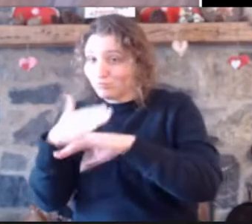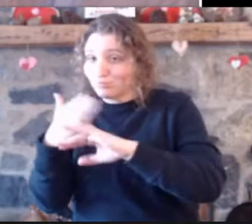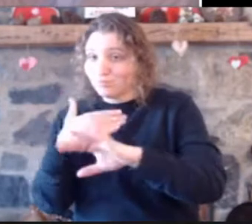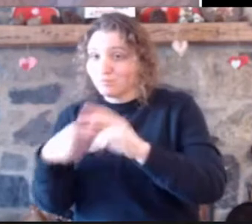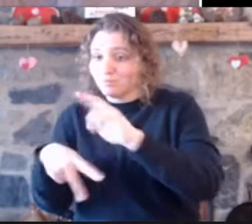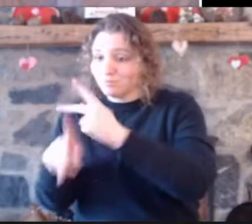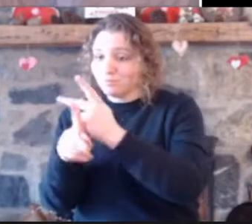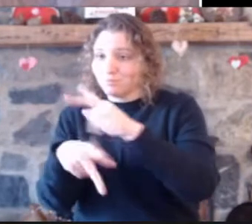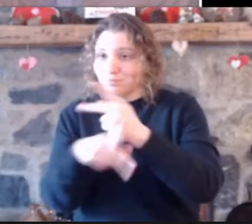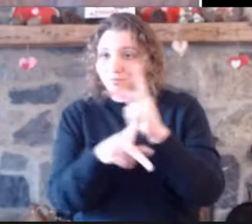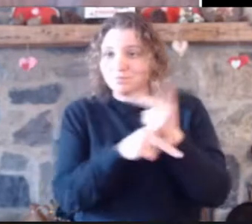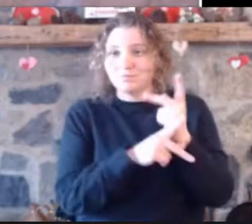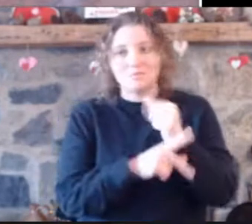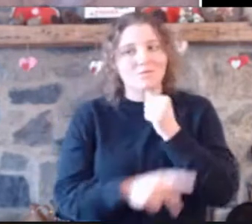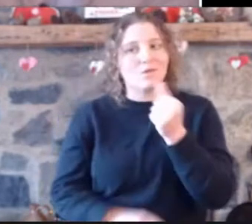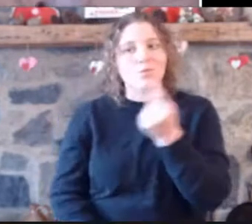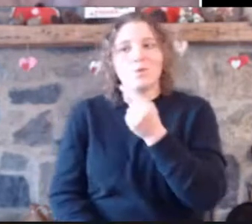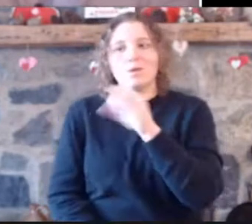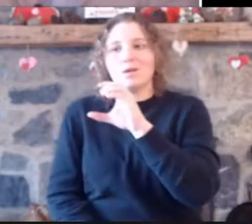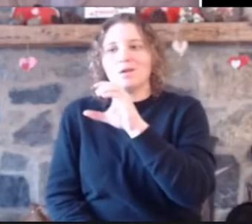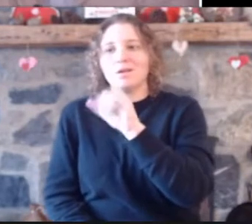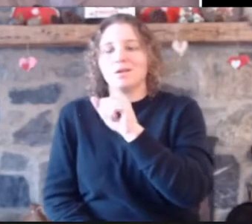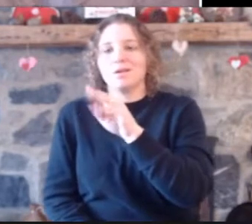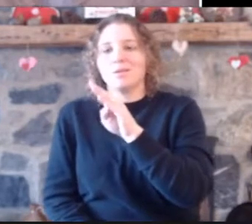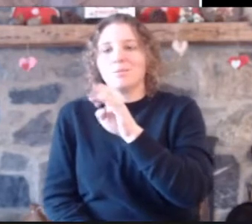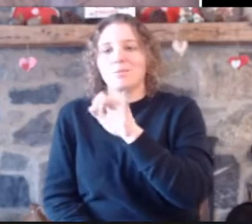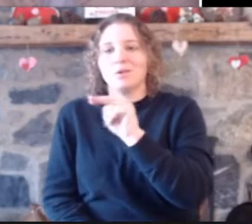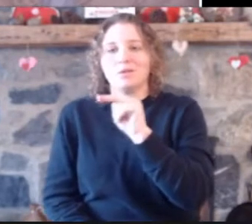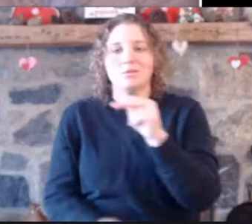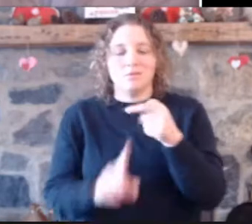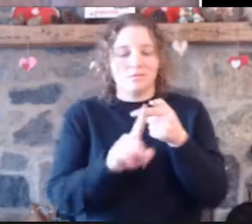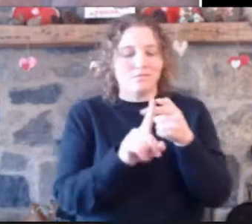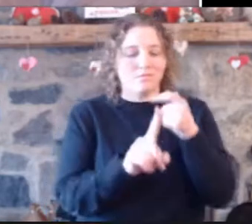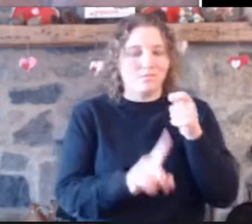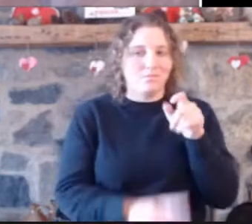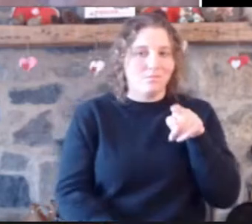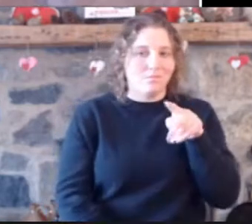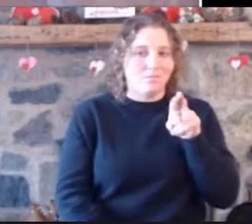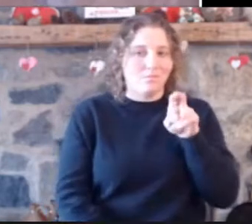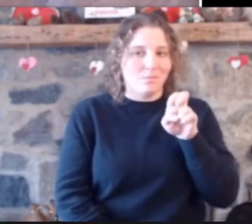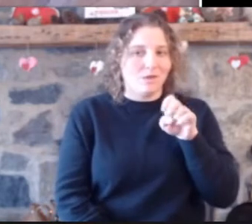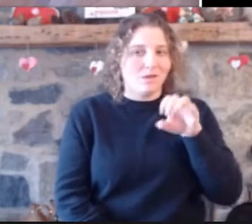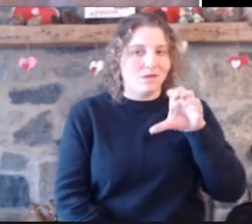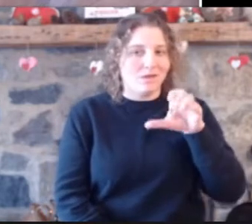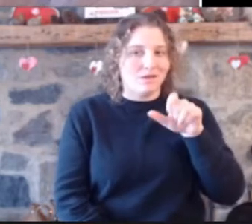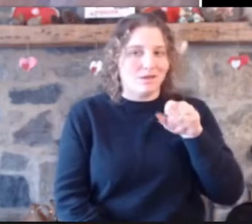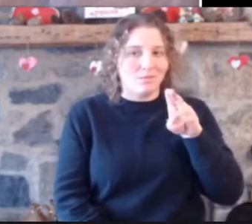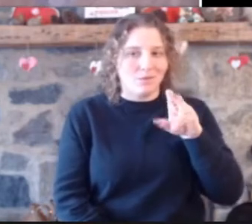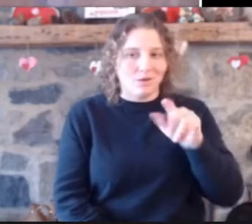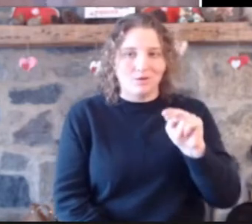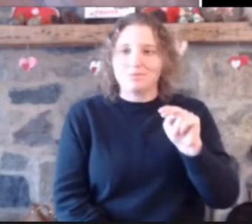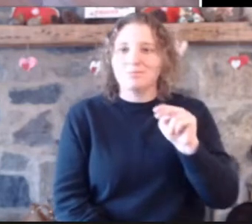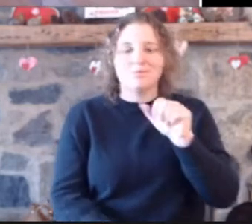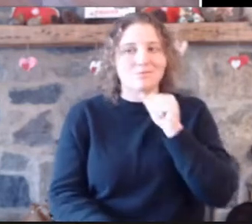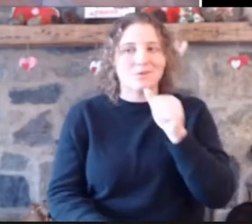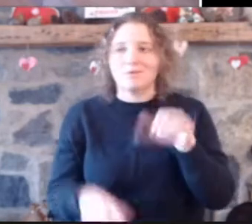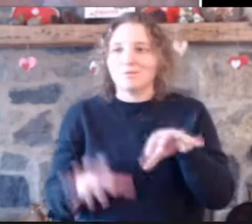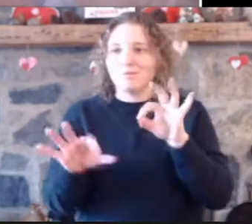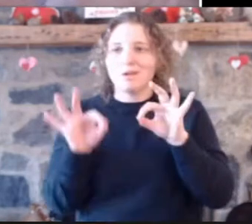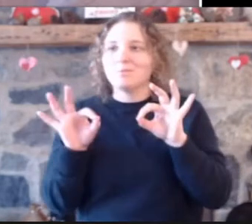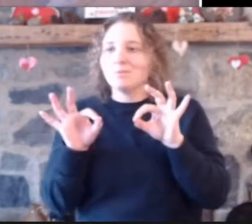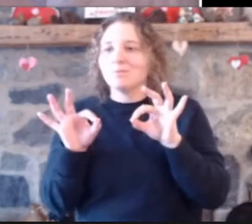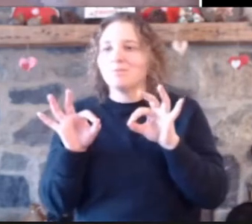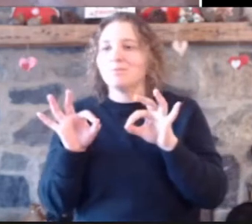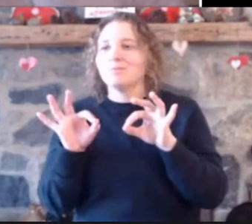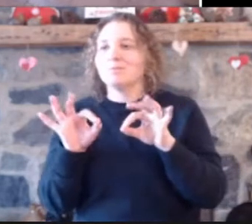from Precambrian to Cambrian. It's throughout. We don't find these transitional forms, which ought to be tons of them. So what